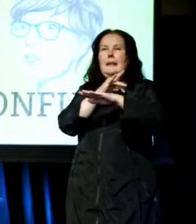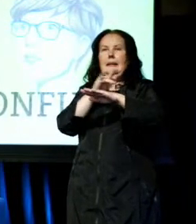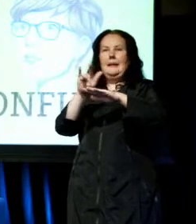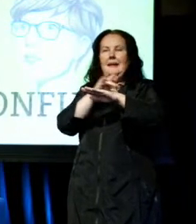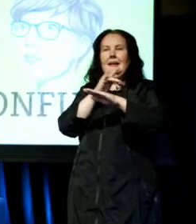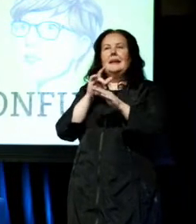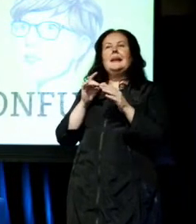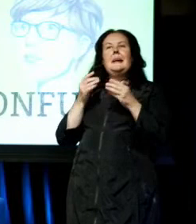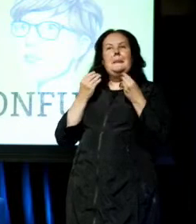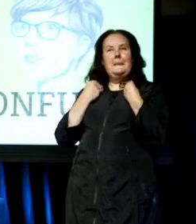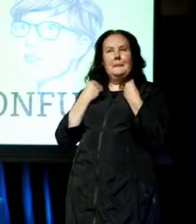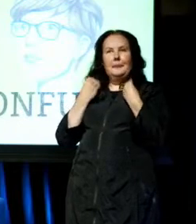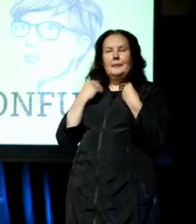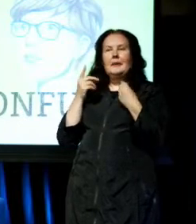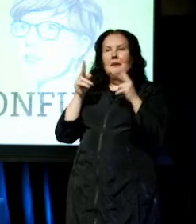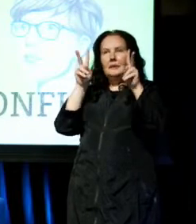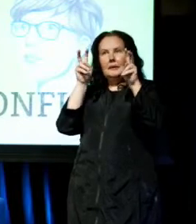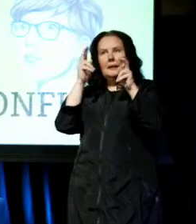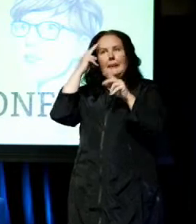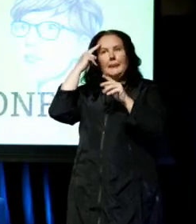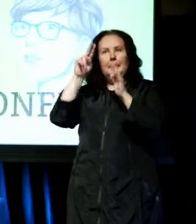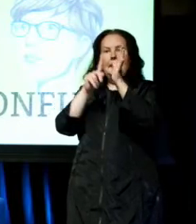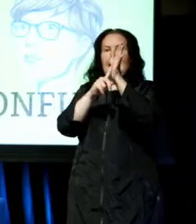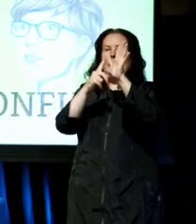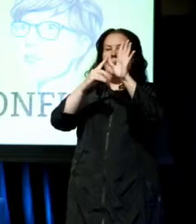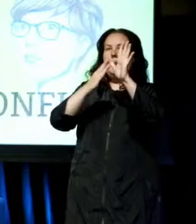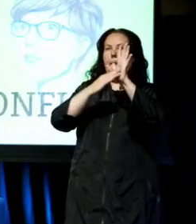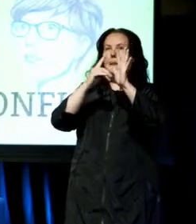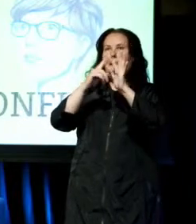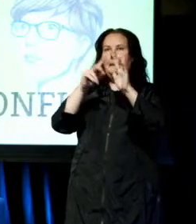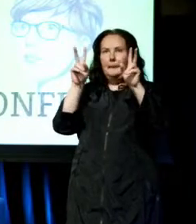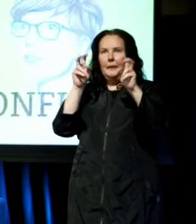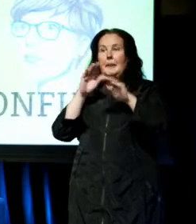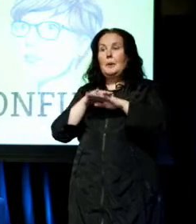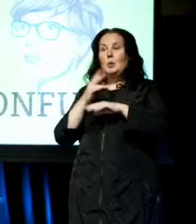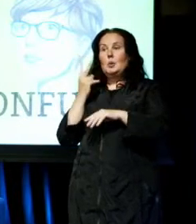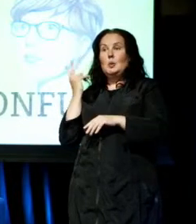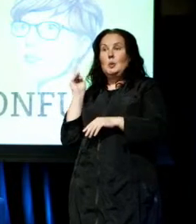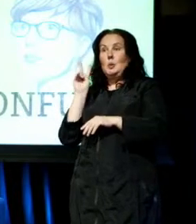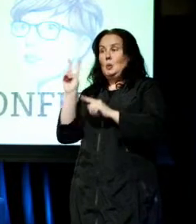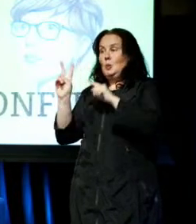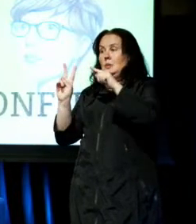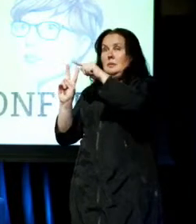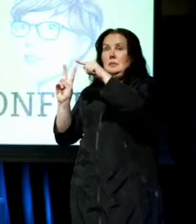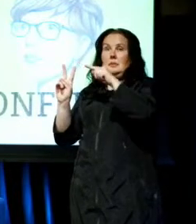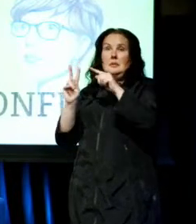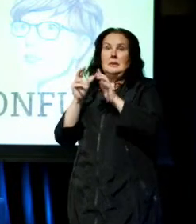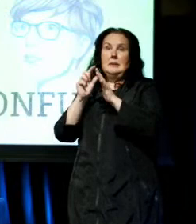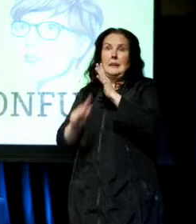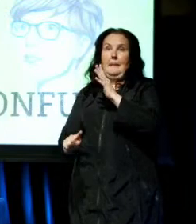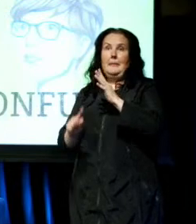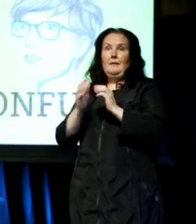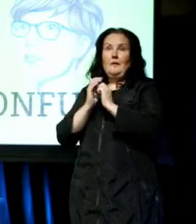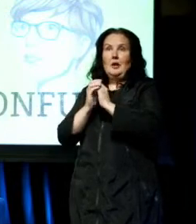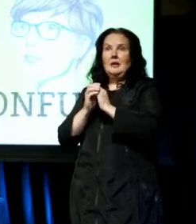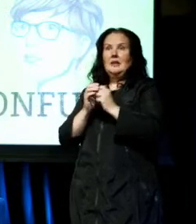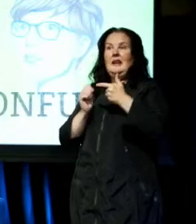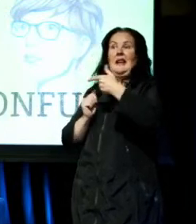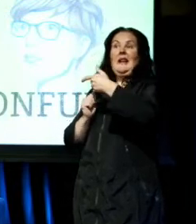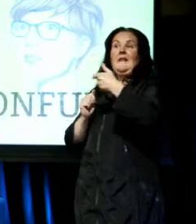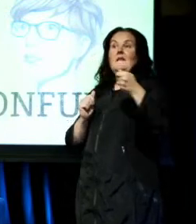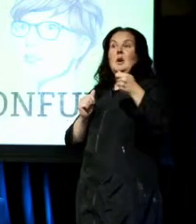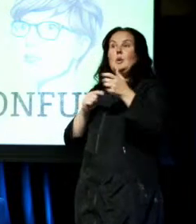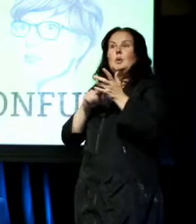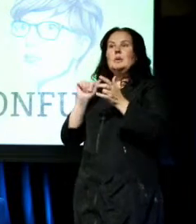And it was essentially about like two disabled friends who get invited to their old high school bully's